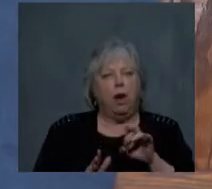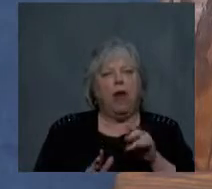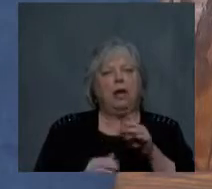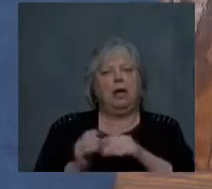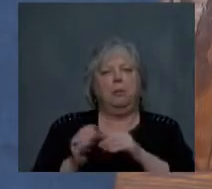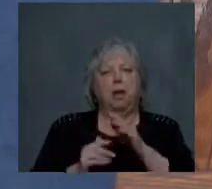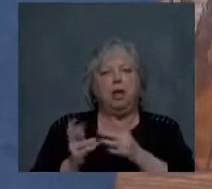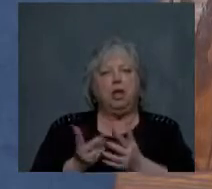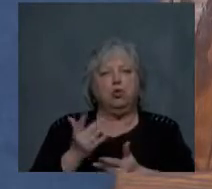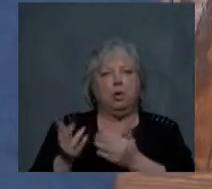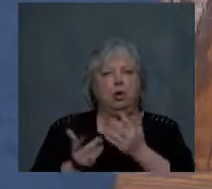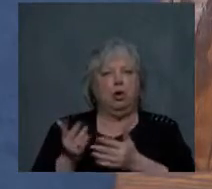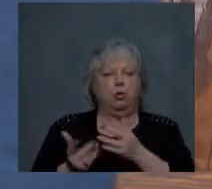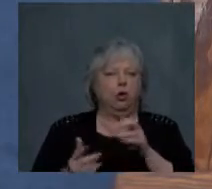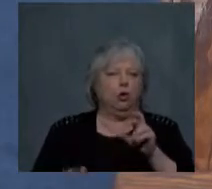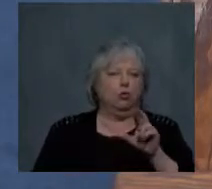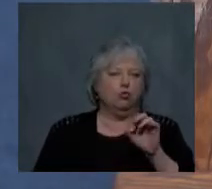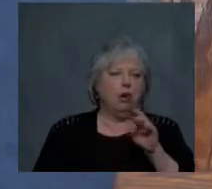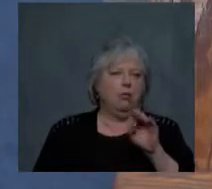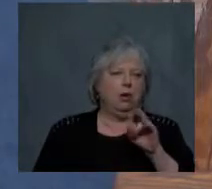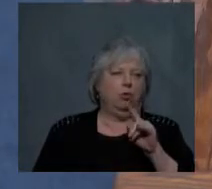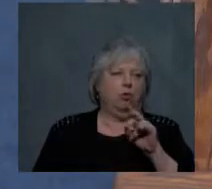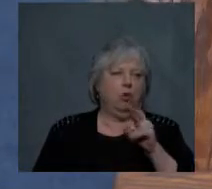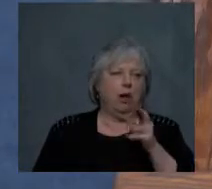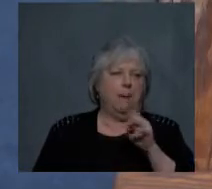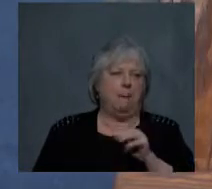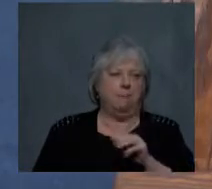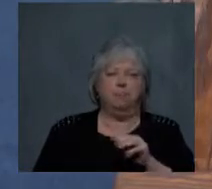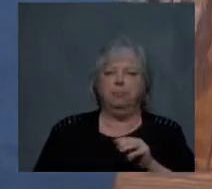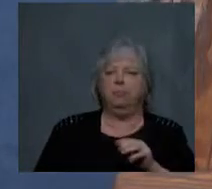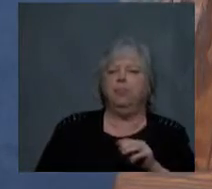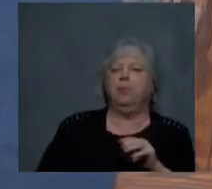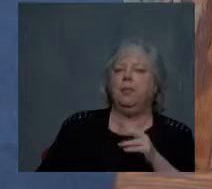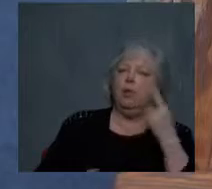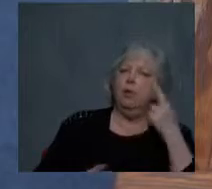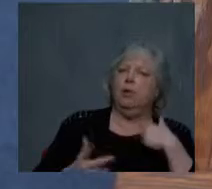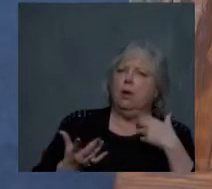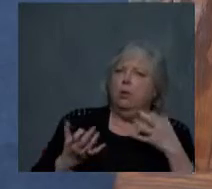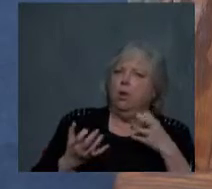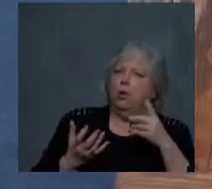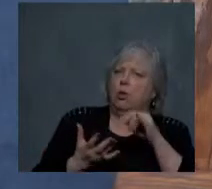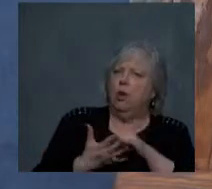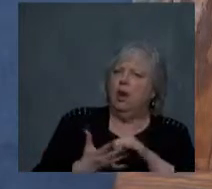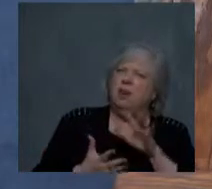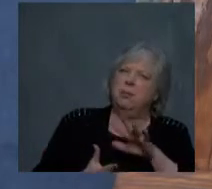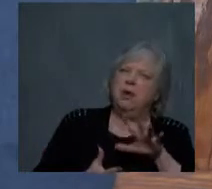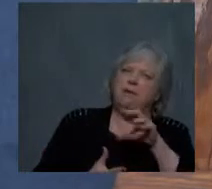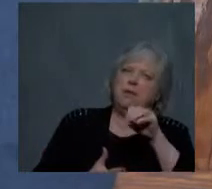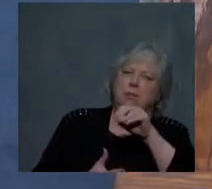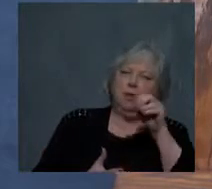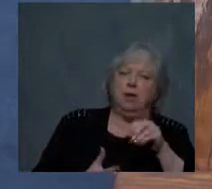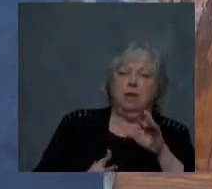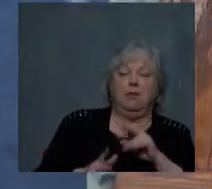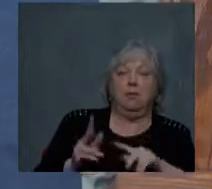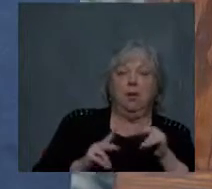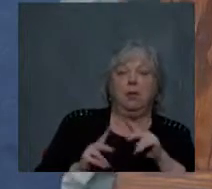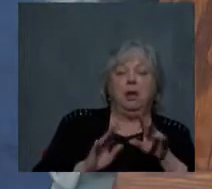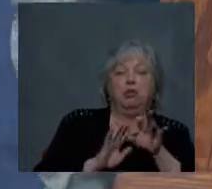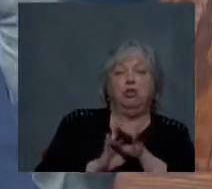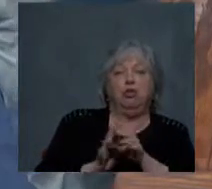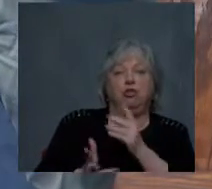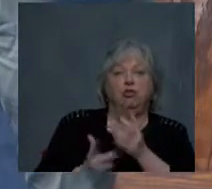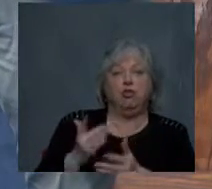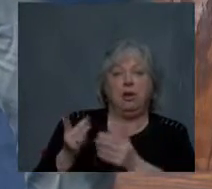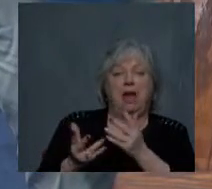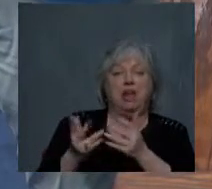Brad, if you can just describe what you're... Yeah, pretty much the purpose of the reason I want to do this is about 50% of the population now chooses